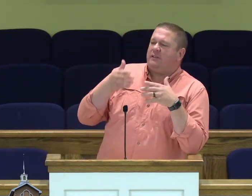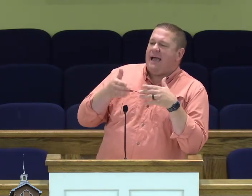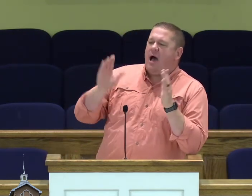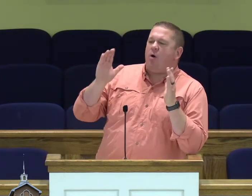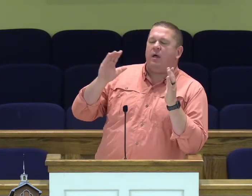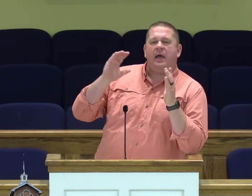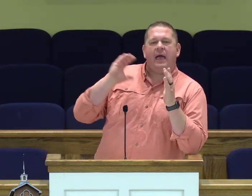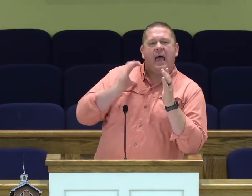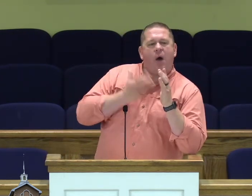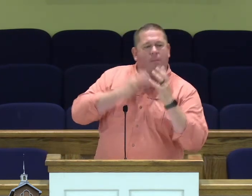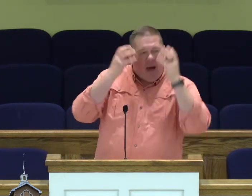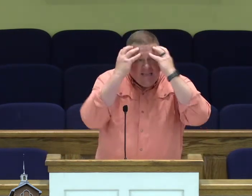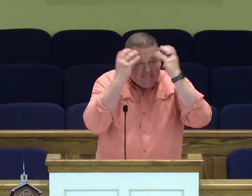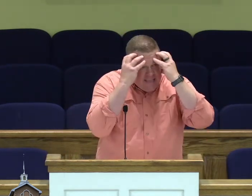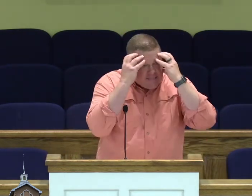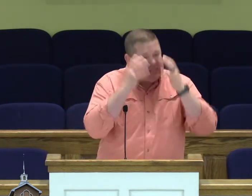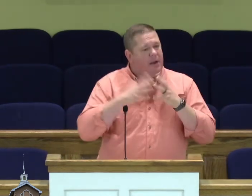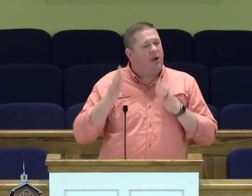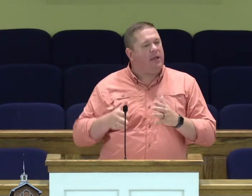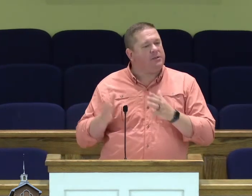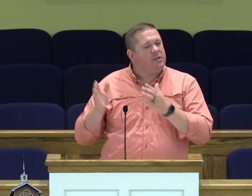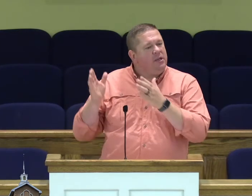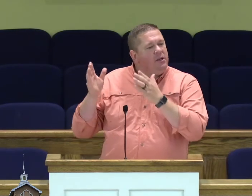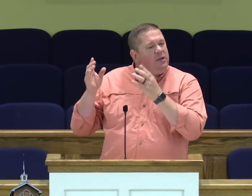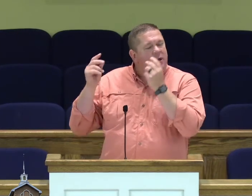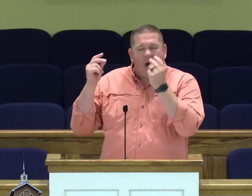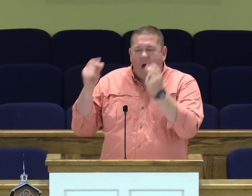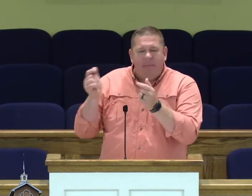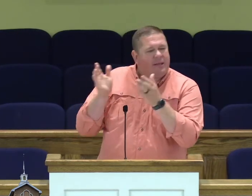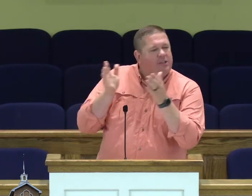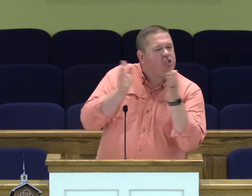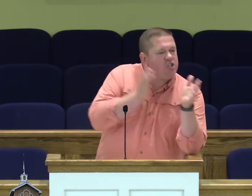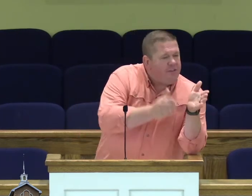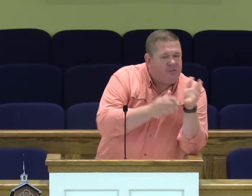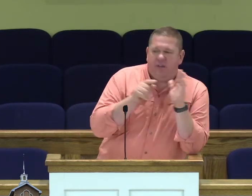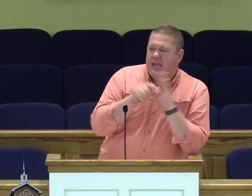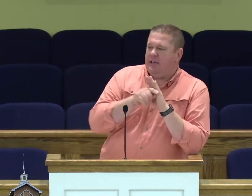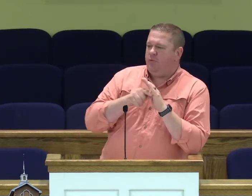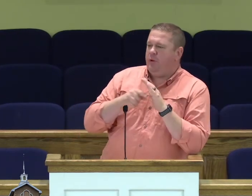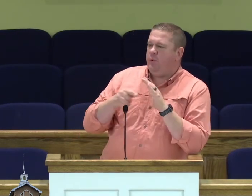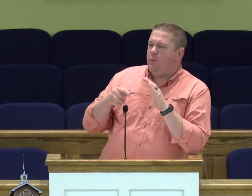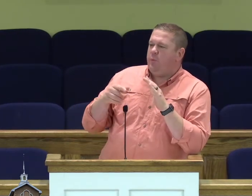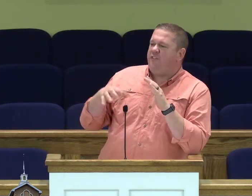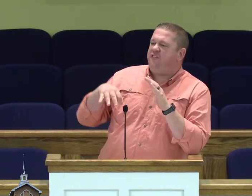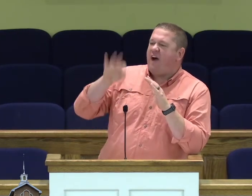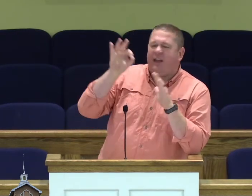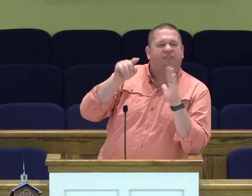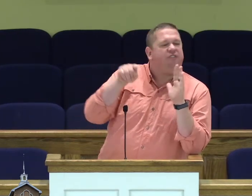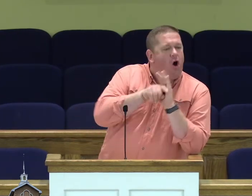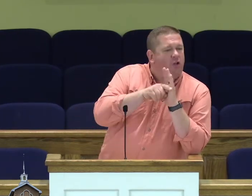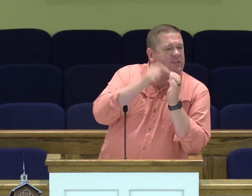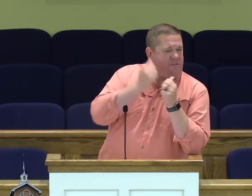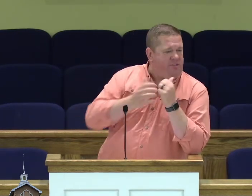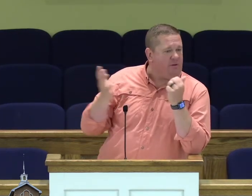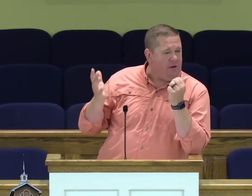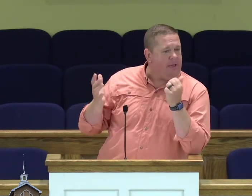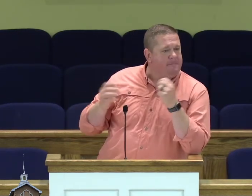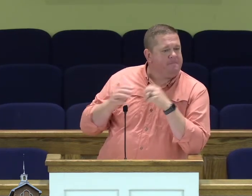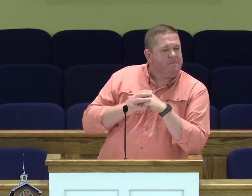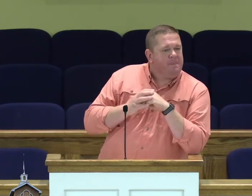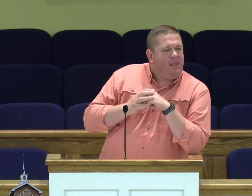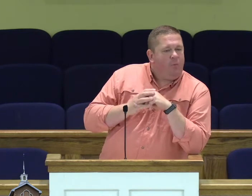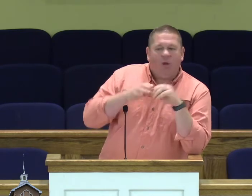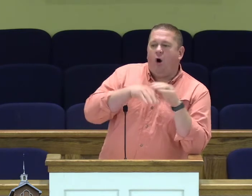have allowed our mindsets as Americans to automatically shift to the negative. We want to find fault in everything,